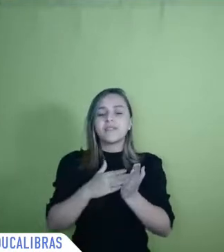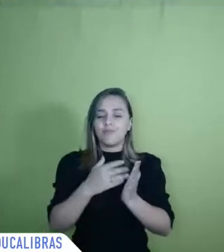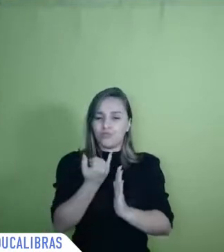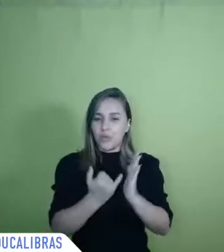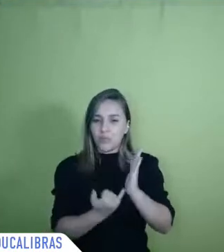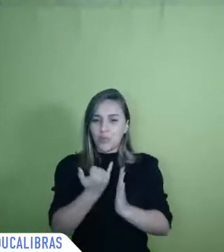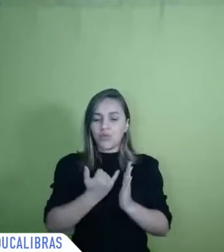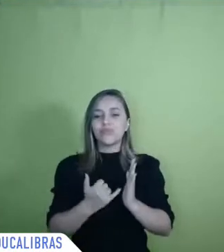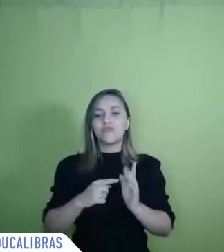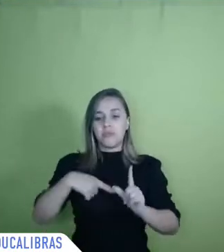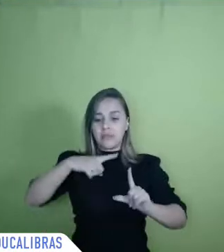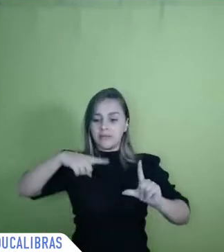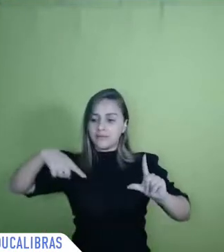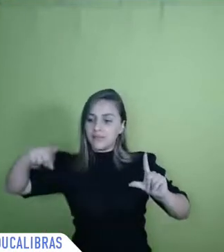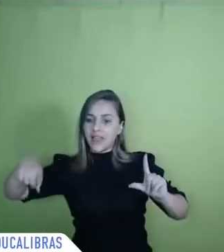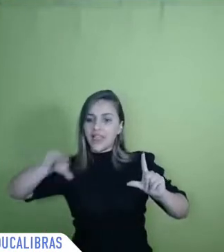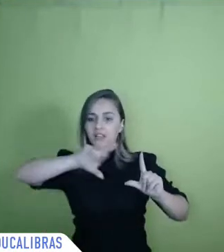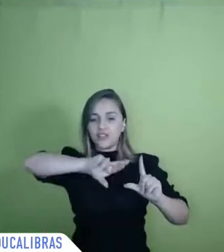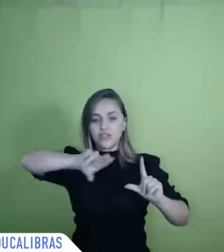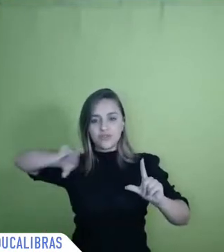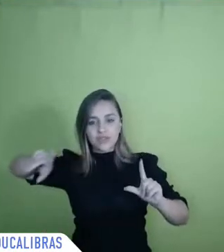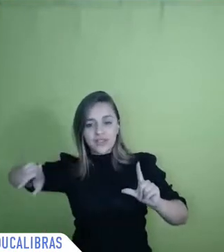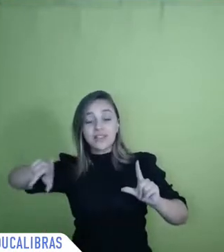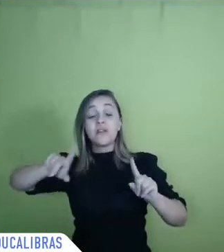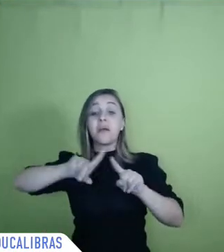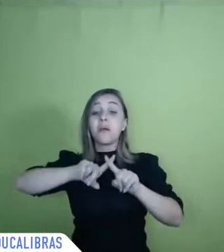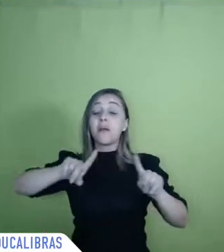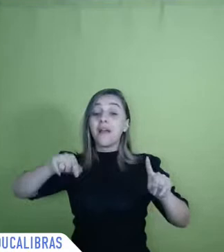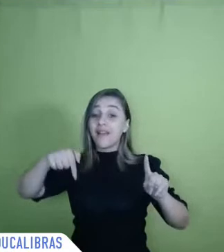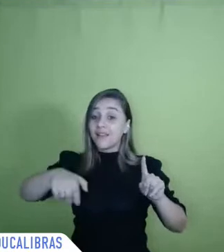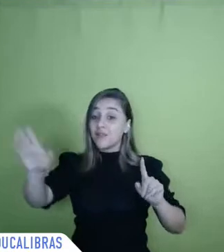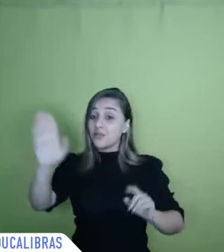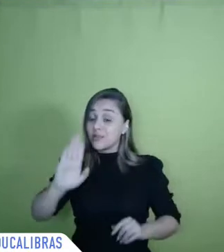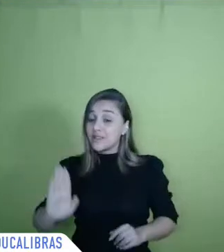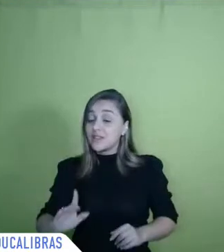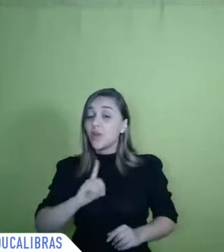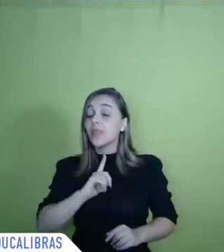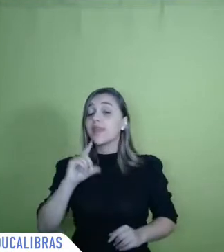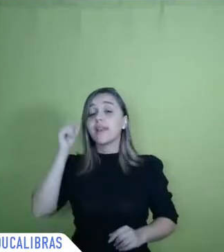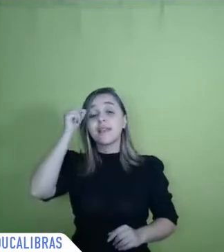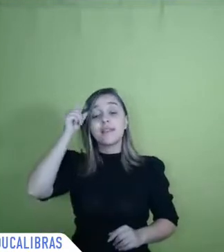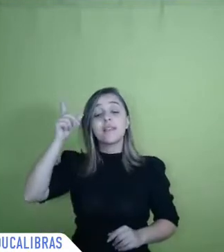push towards exempting capital income from the progressive tax system.